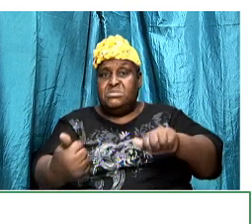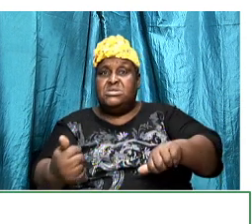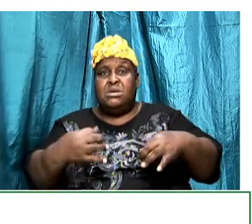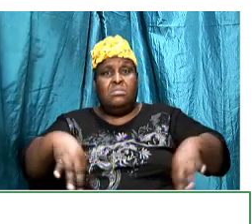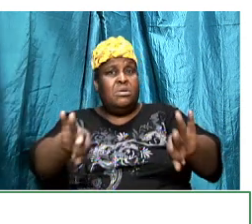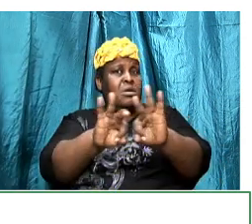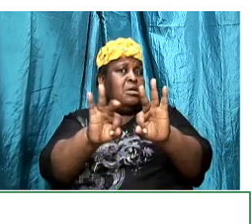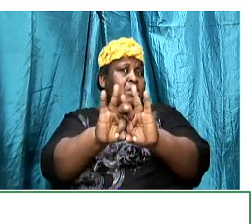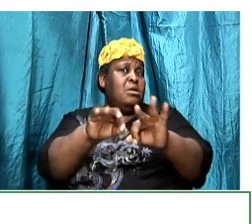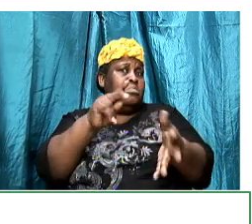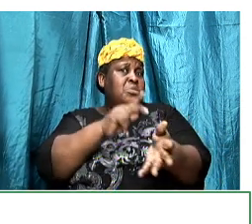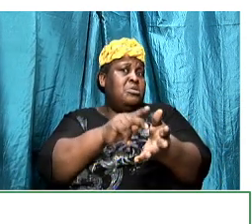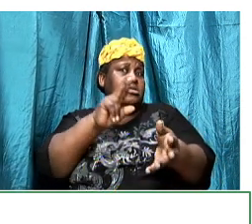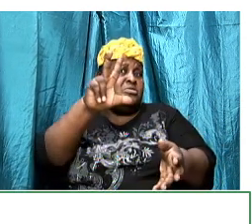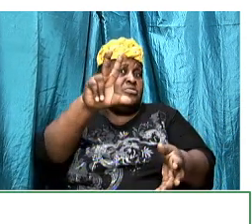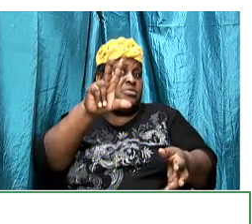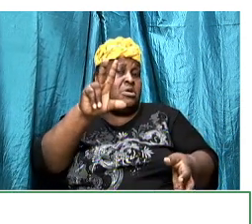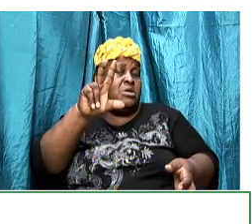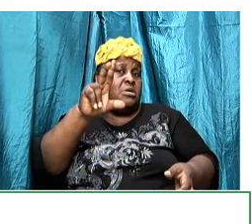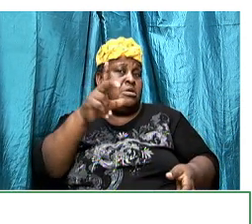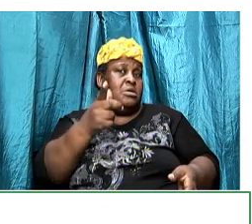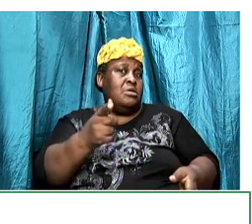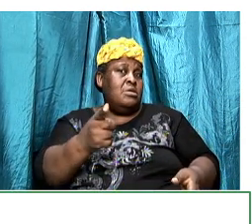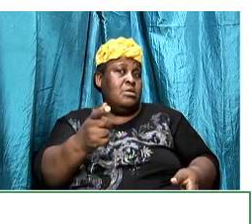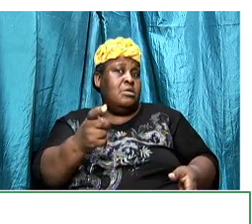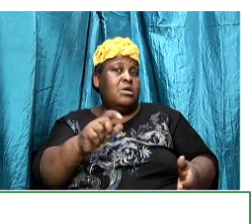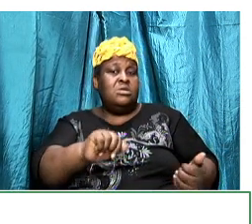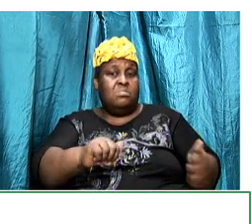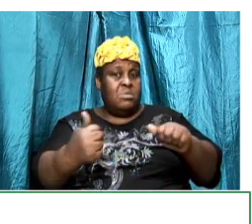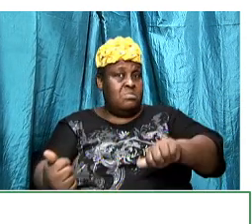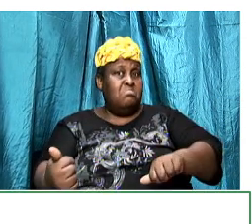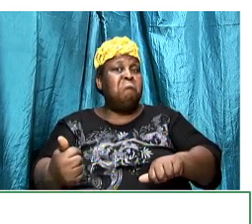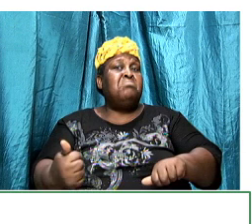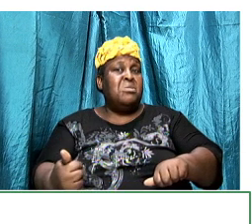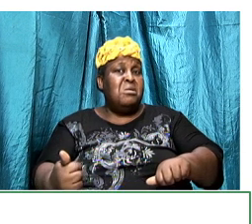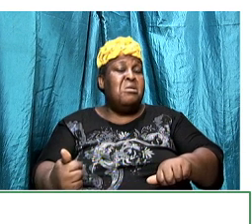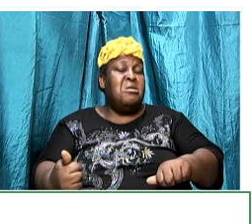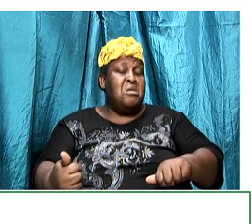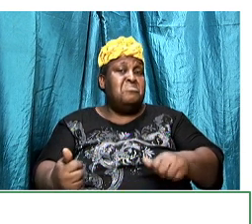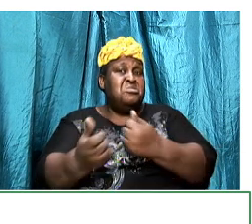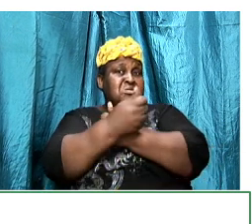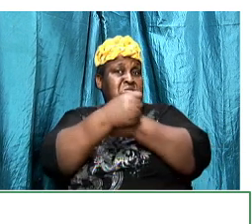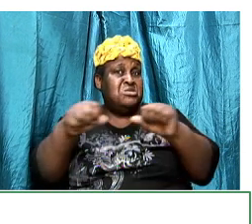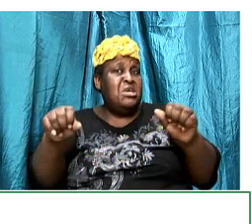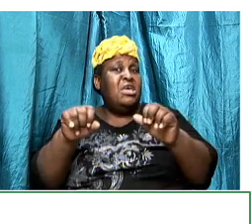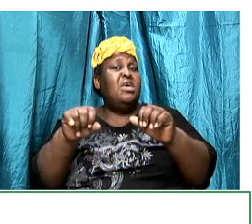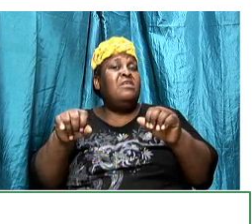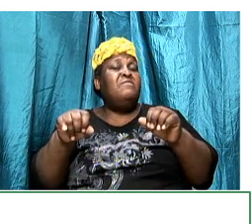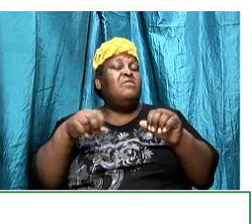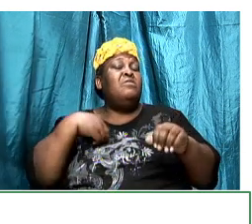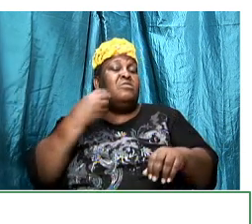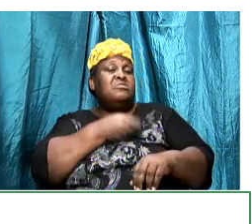Peter 3:21 says that it is baptism that does save us, and not the putting away of the filth of the flesh, and even